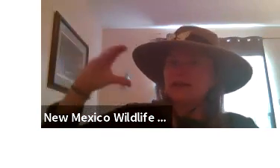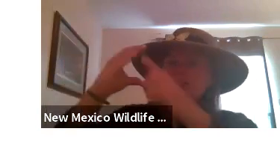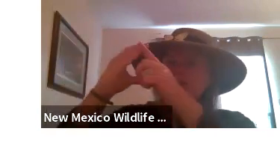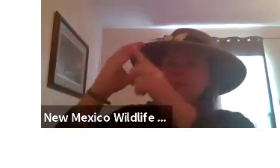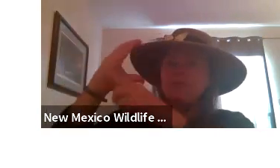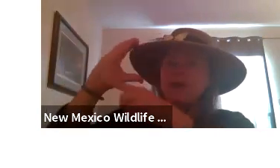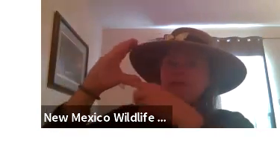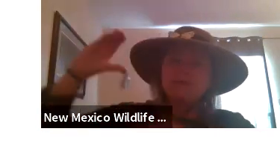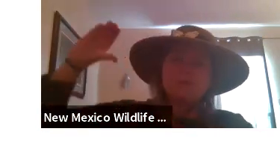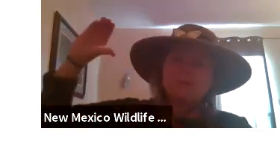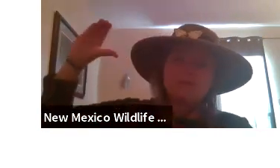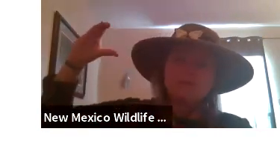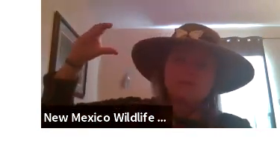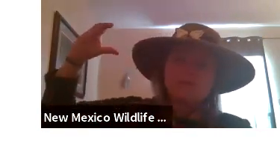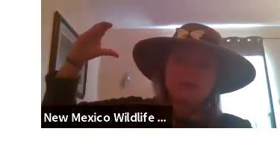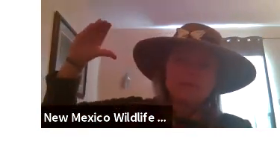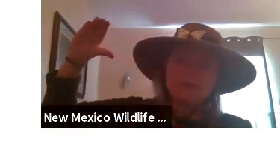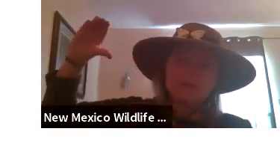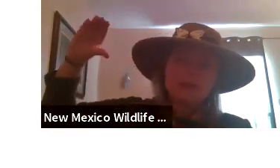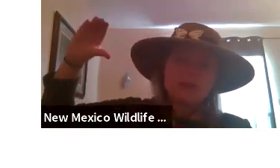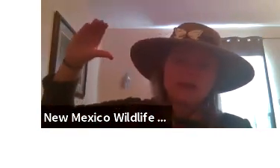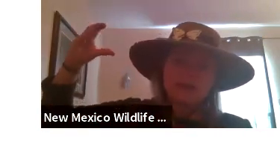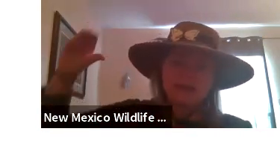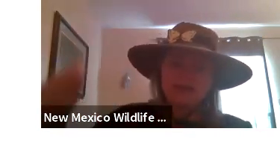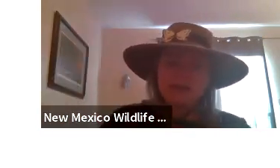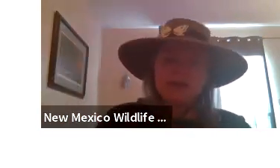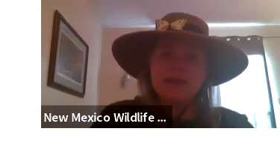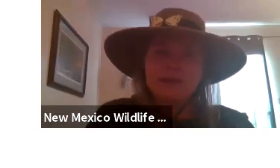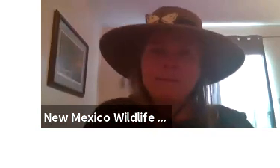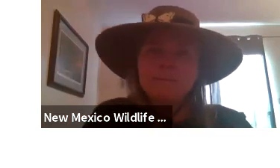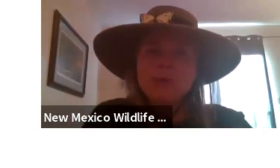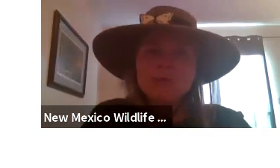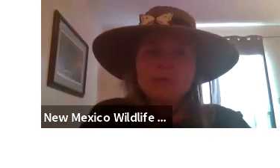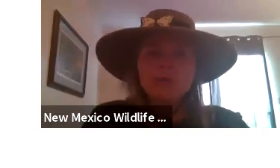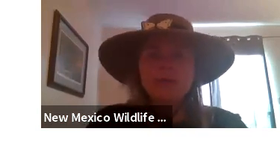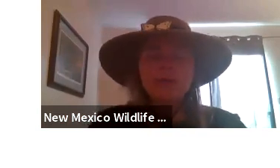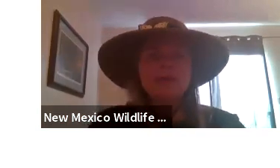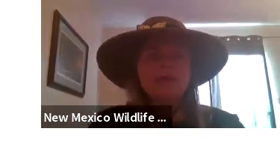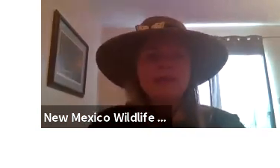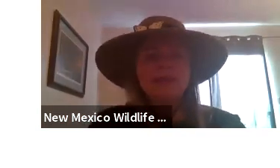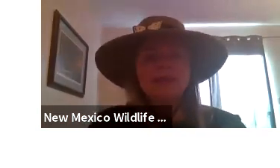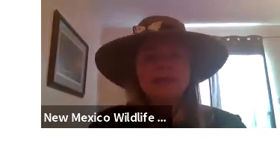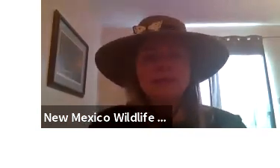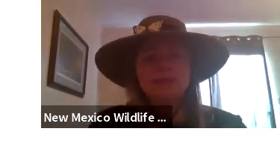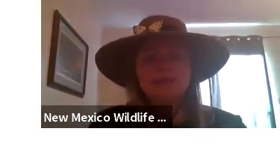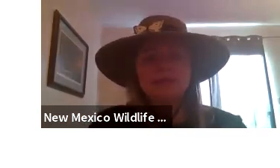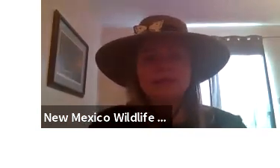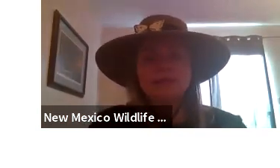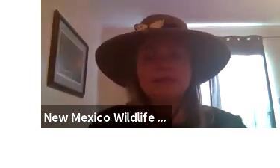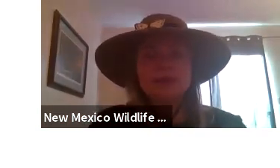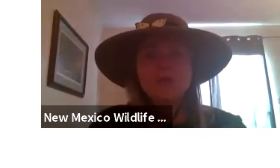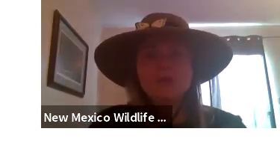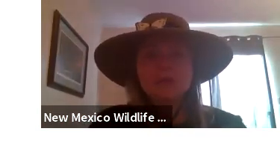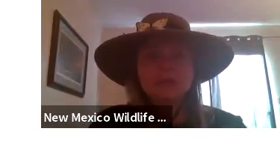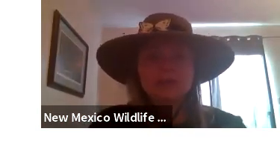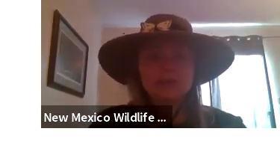of like the shape of half the moon, sort of up in the sky. Moon. This is